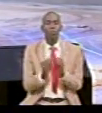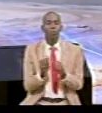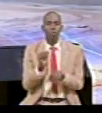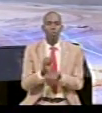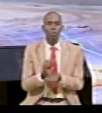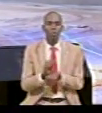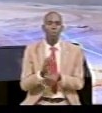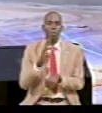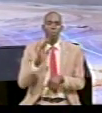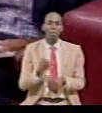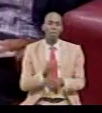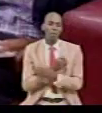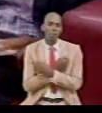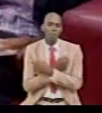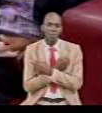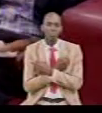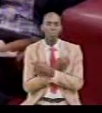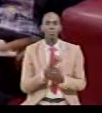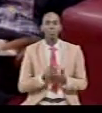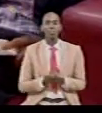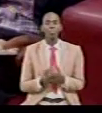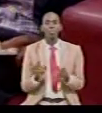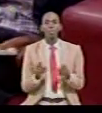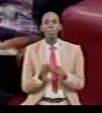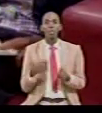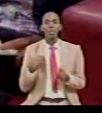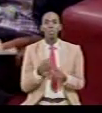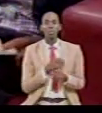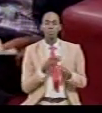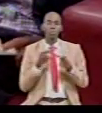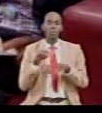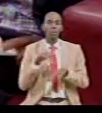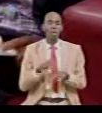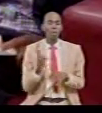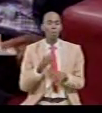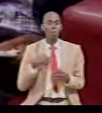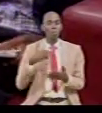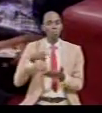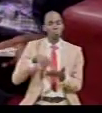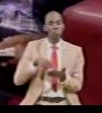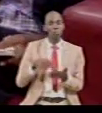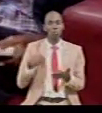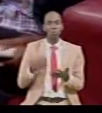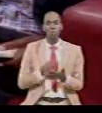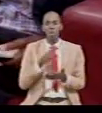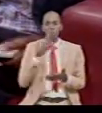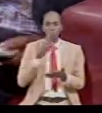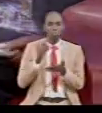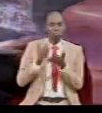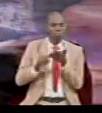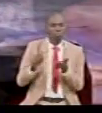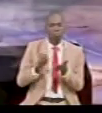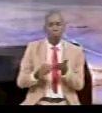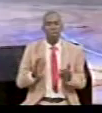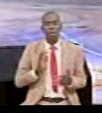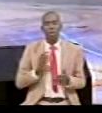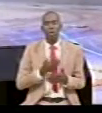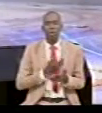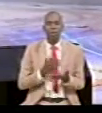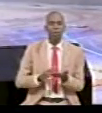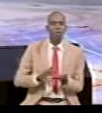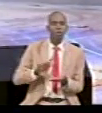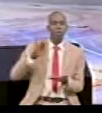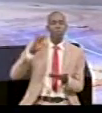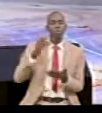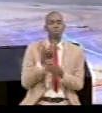worketh by love. As we look at those verses, we're examining our glorious liberty